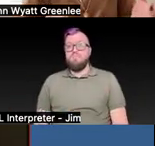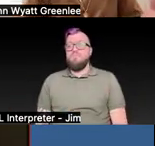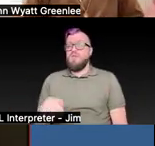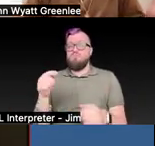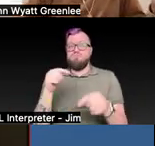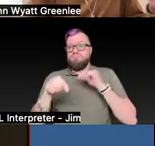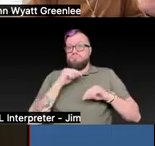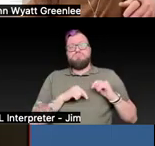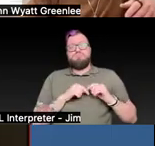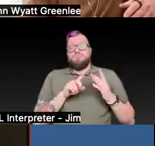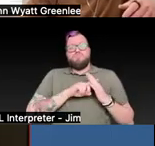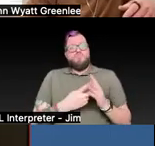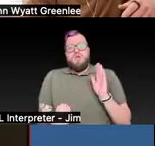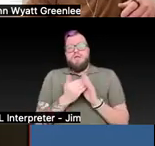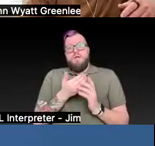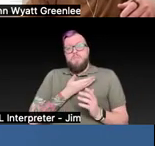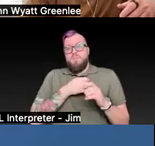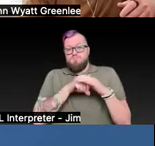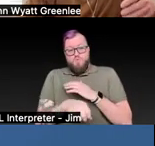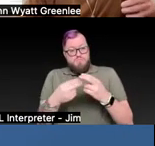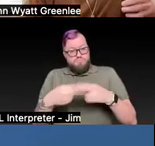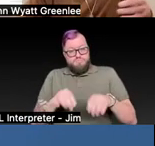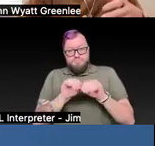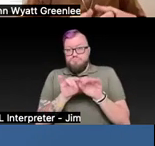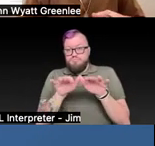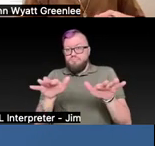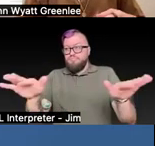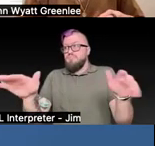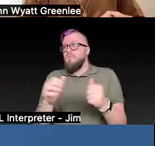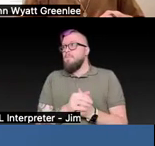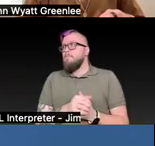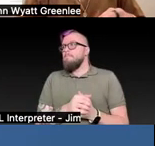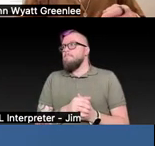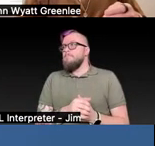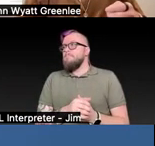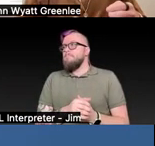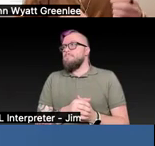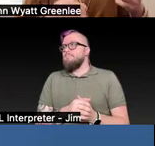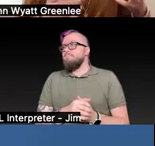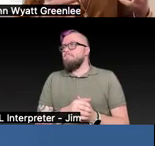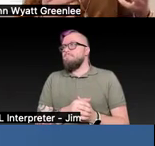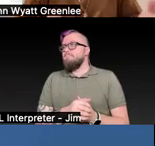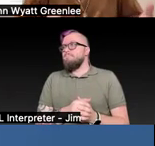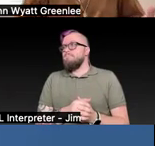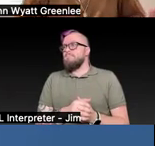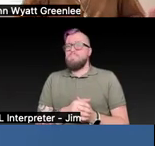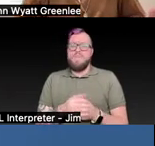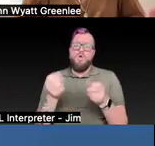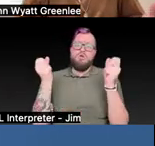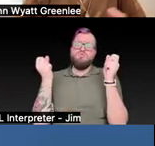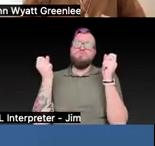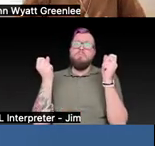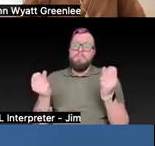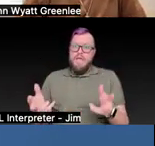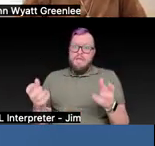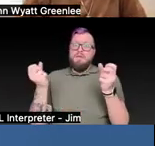those are eels. And right, there are a ton of them historically.